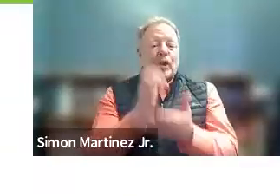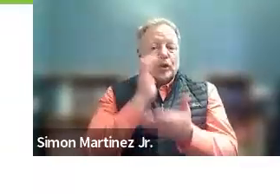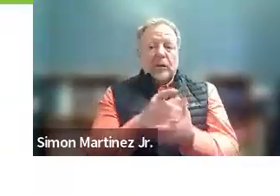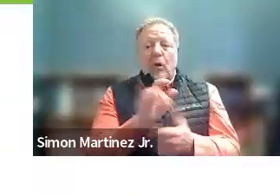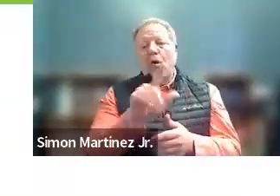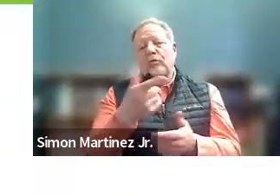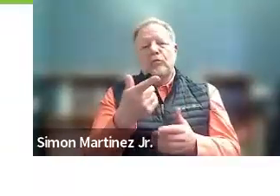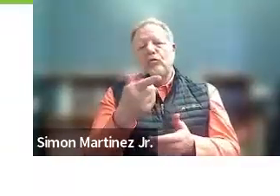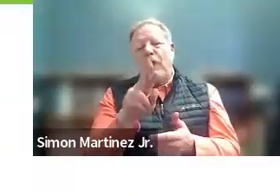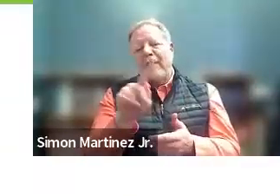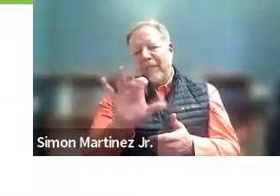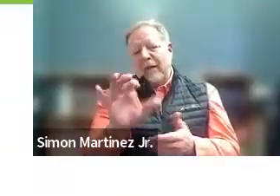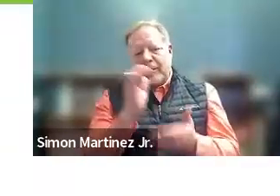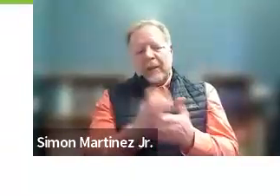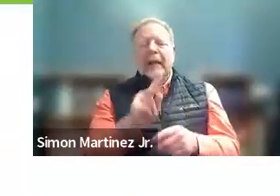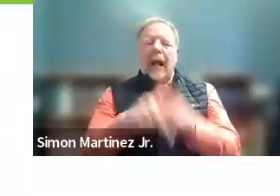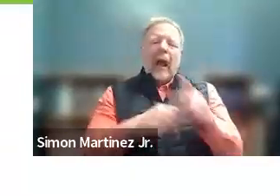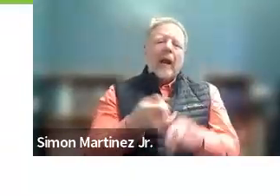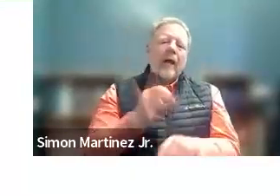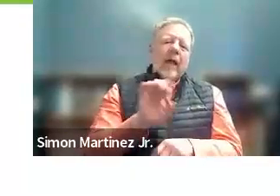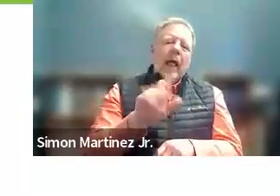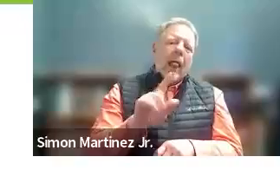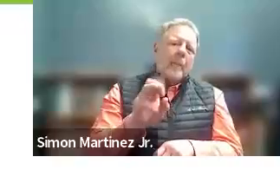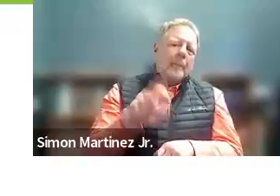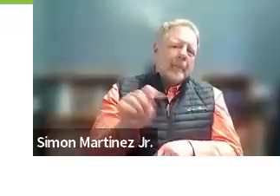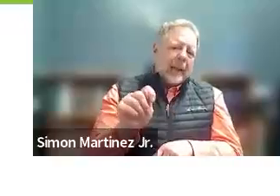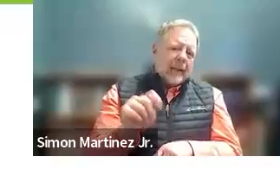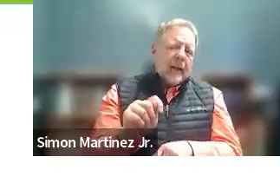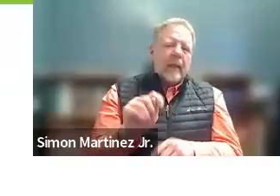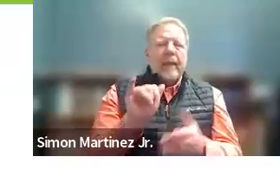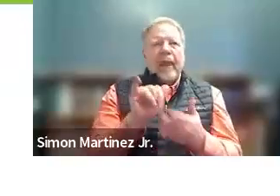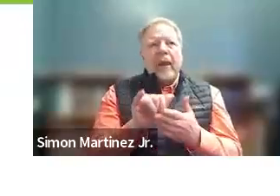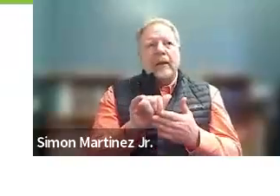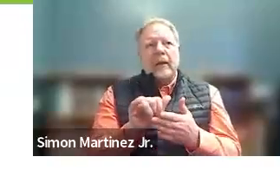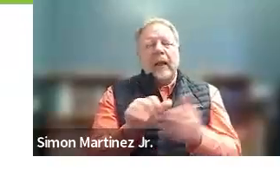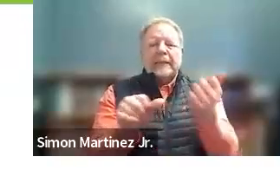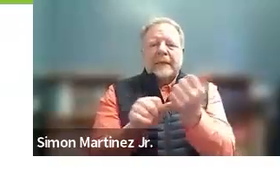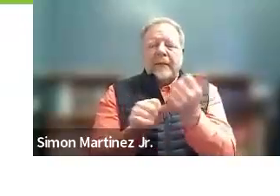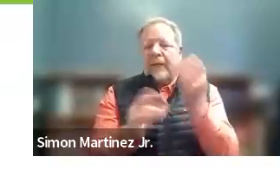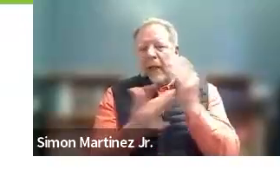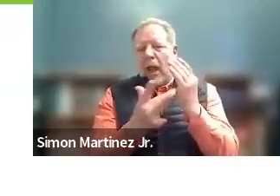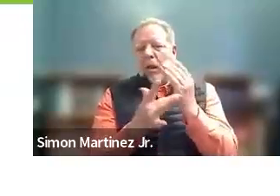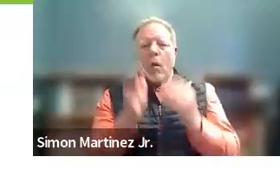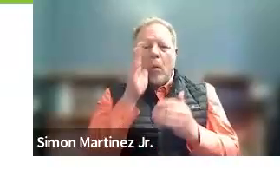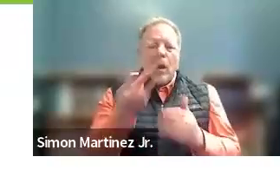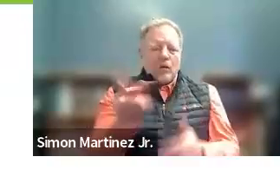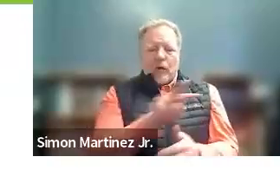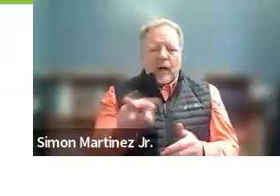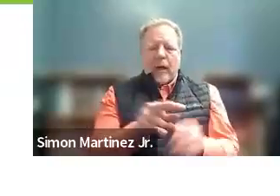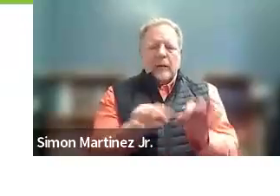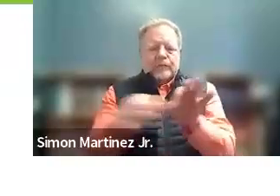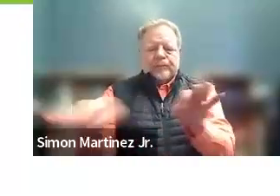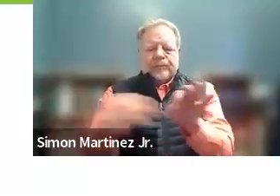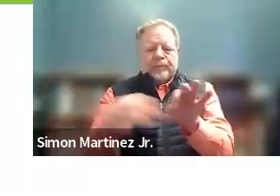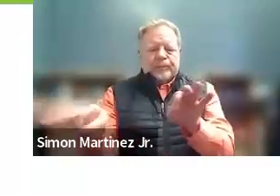a graphic is a type of element, and the assistive technology would read out the